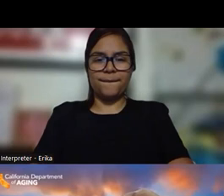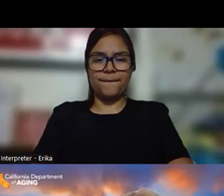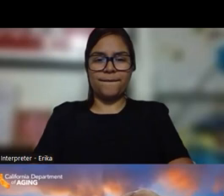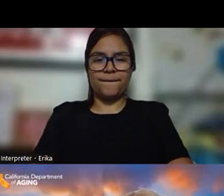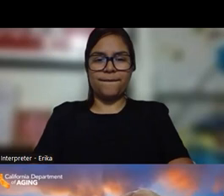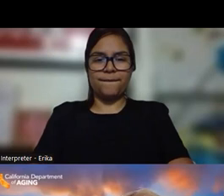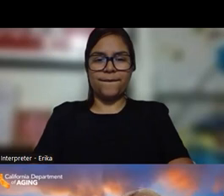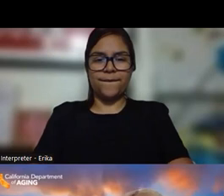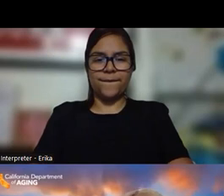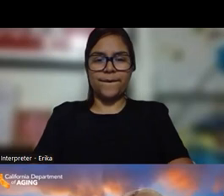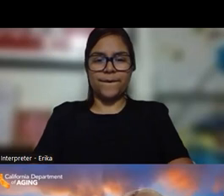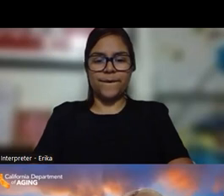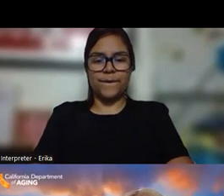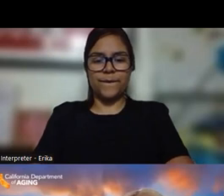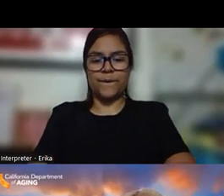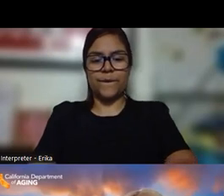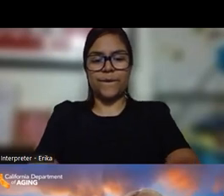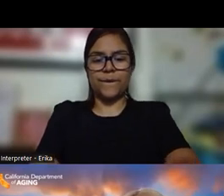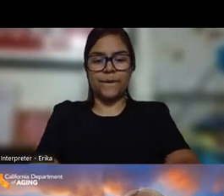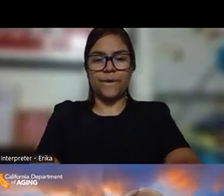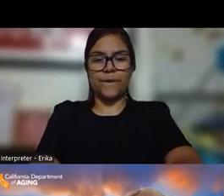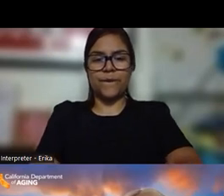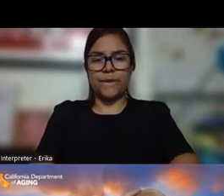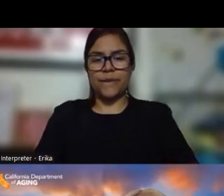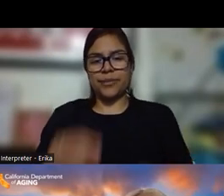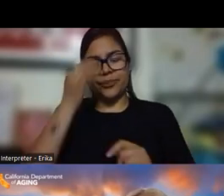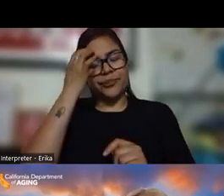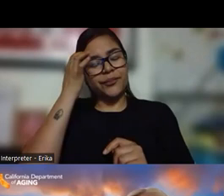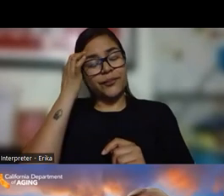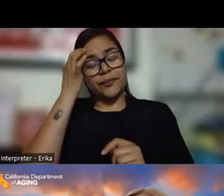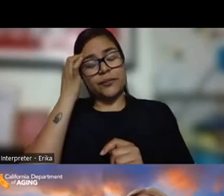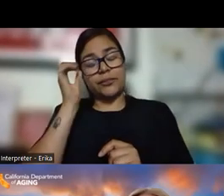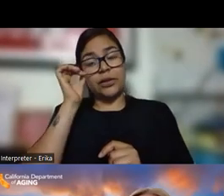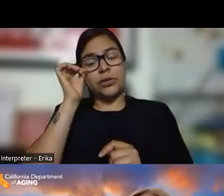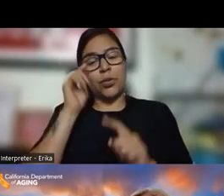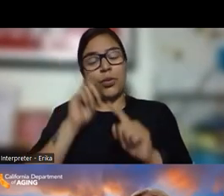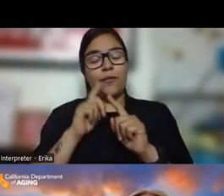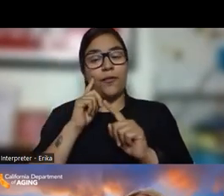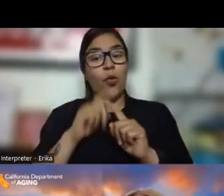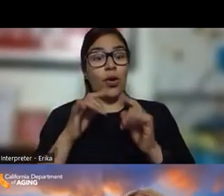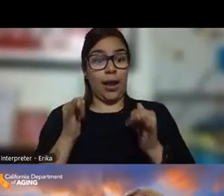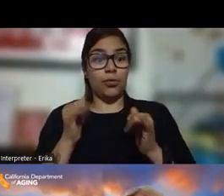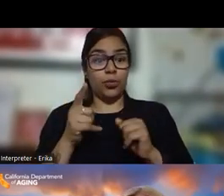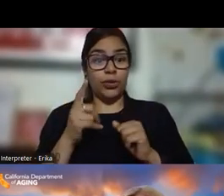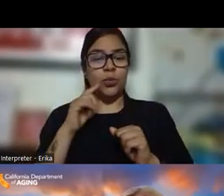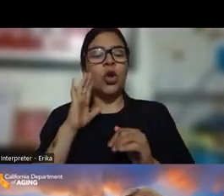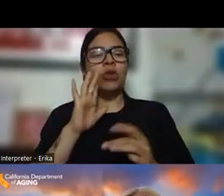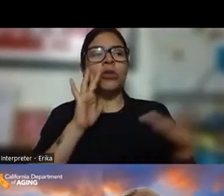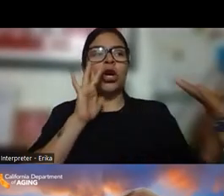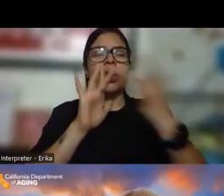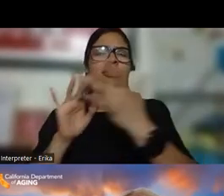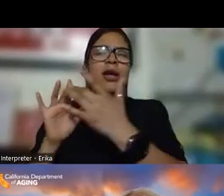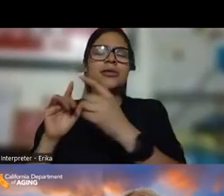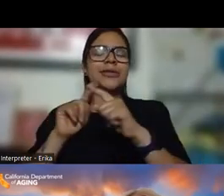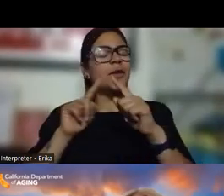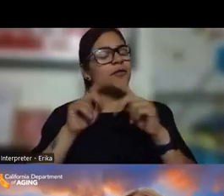processes for these communities as they do their stakeholder and public engagement. So if we might reach out and invite some folks